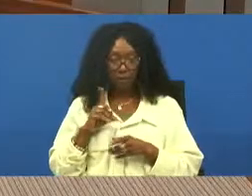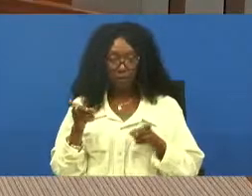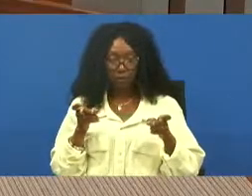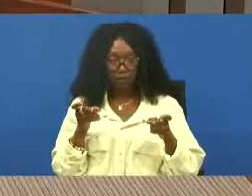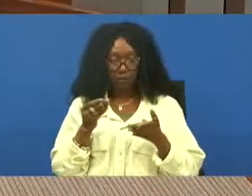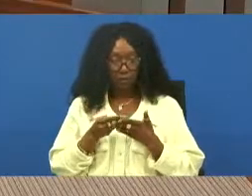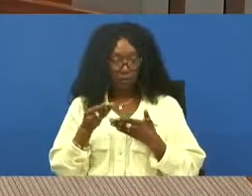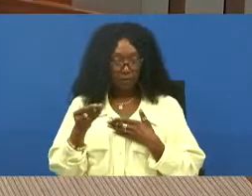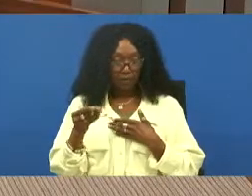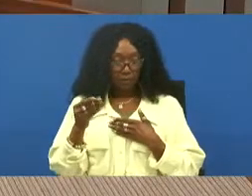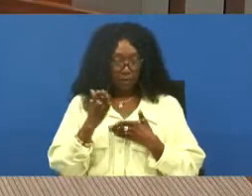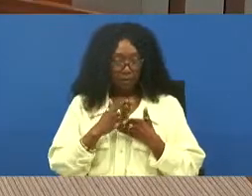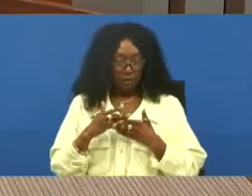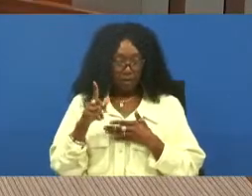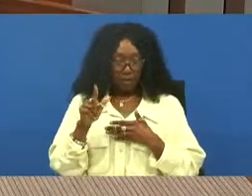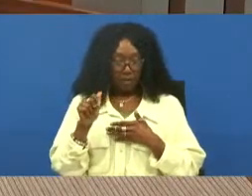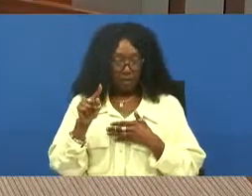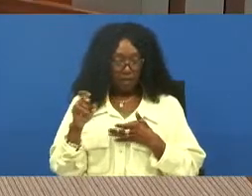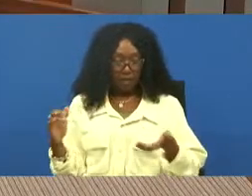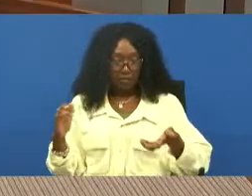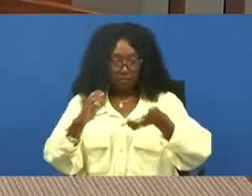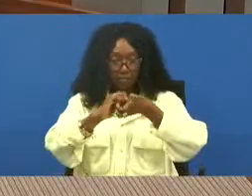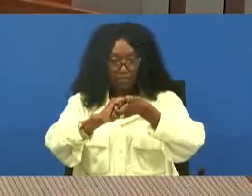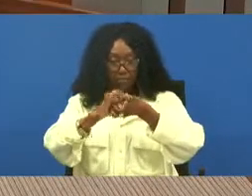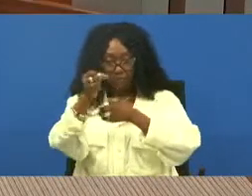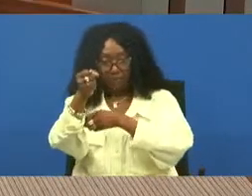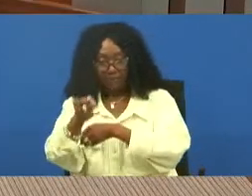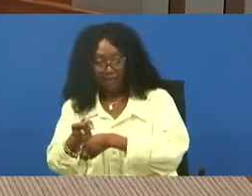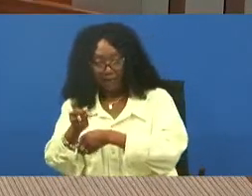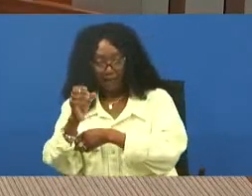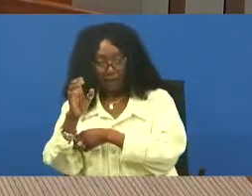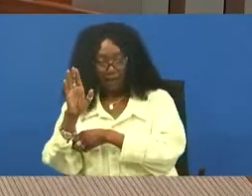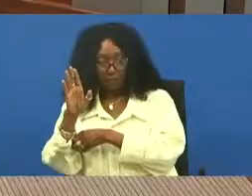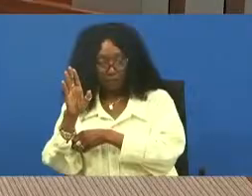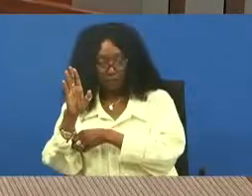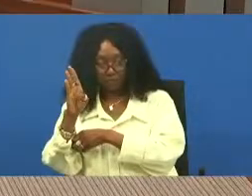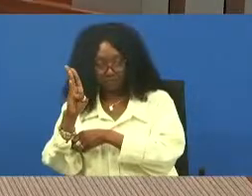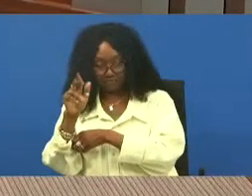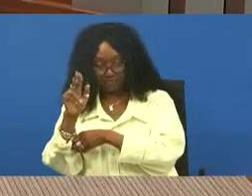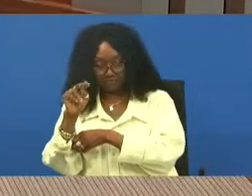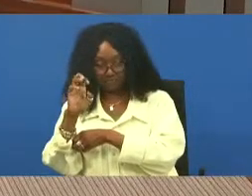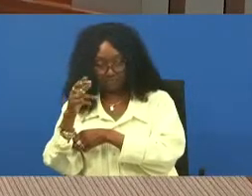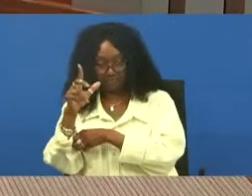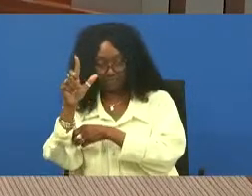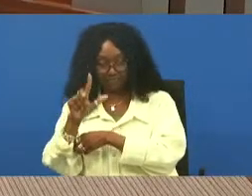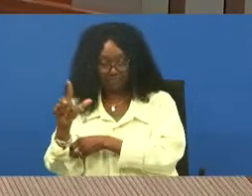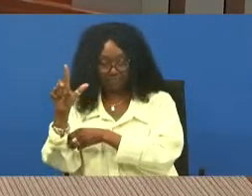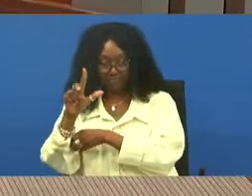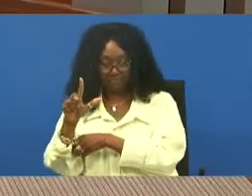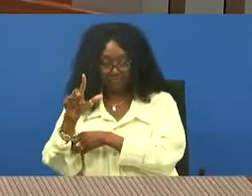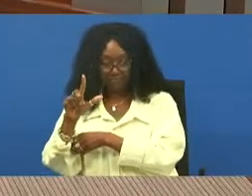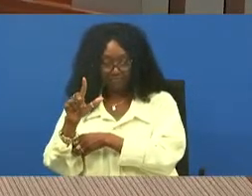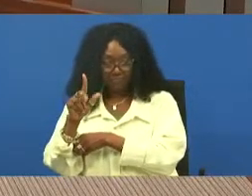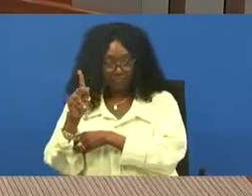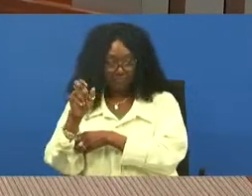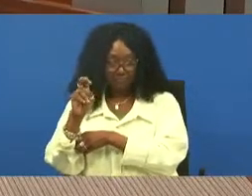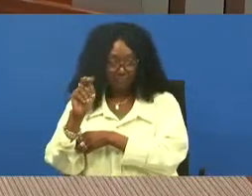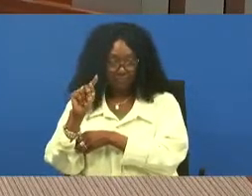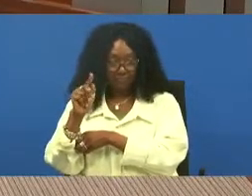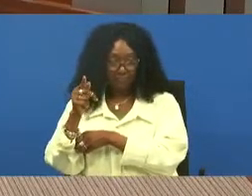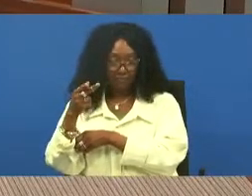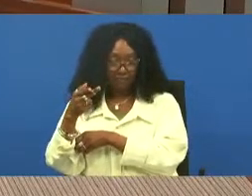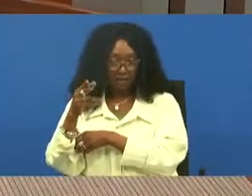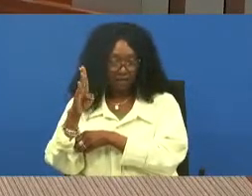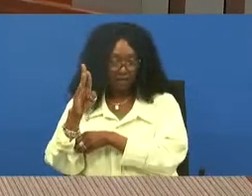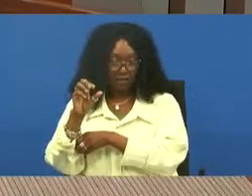purchase a parcel of land adjacent to the South Branch Library from Kenneth Brown Design LLC at a fair appraisal